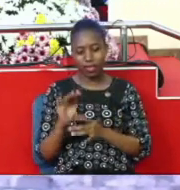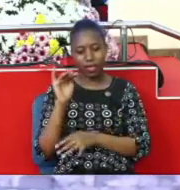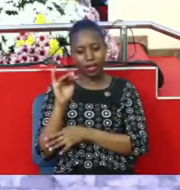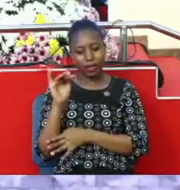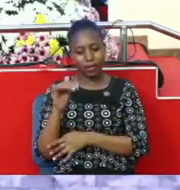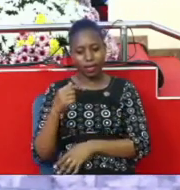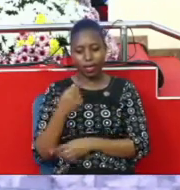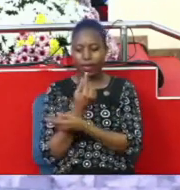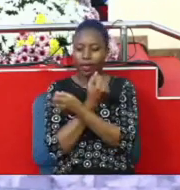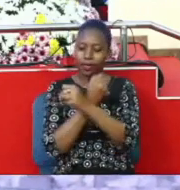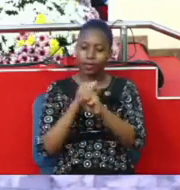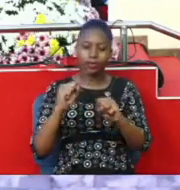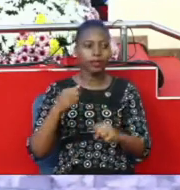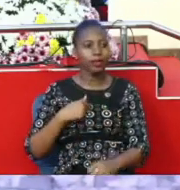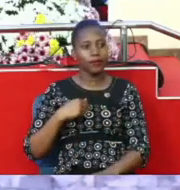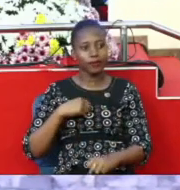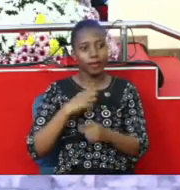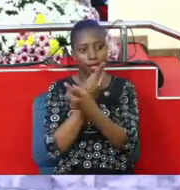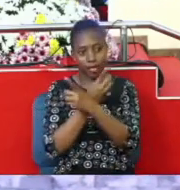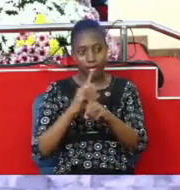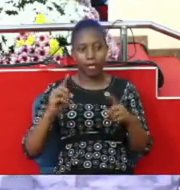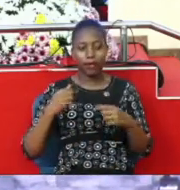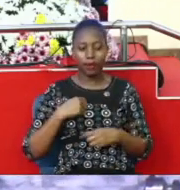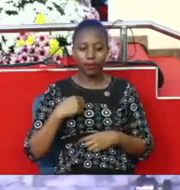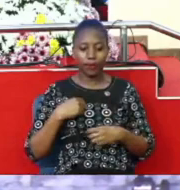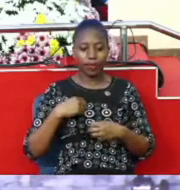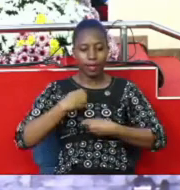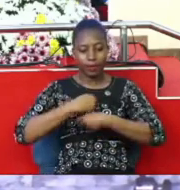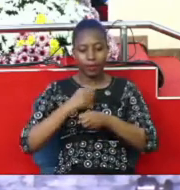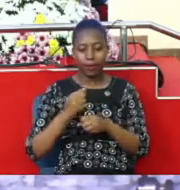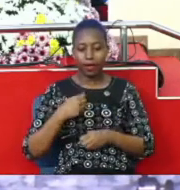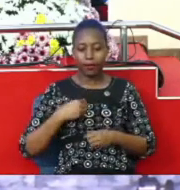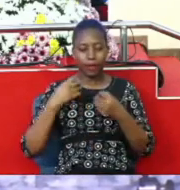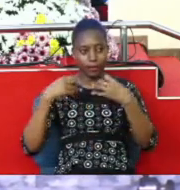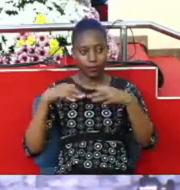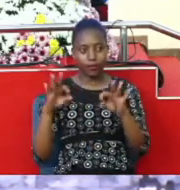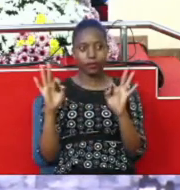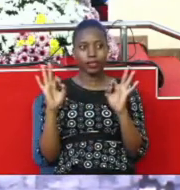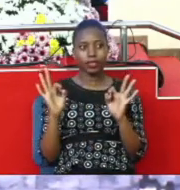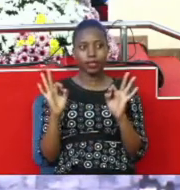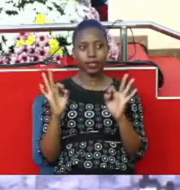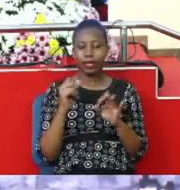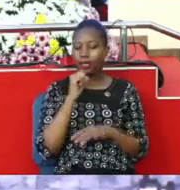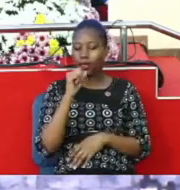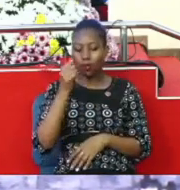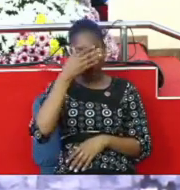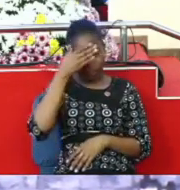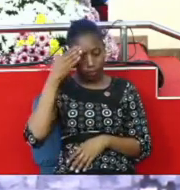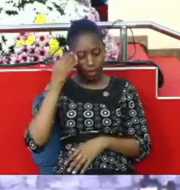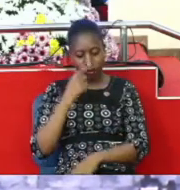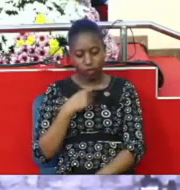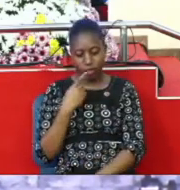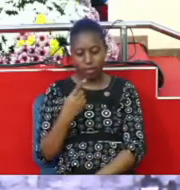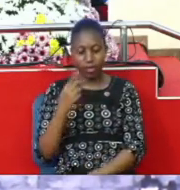me. Here I am, set me free. Don't forget we are saying we have victory.